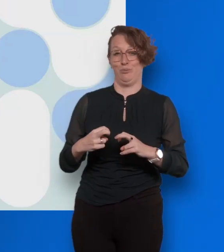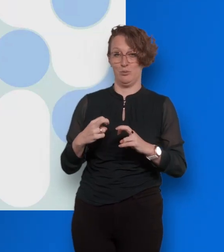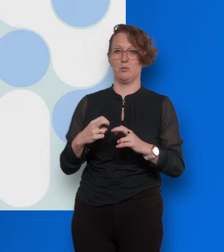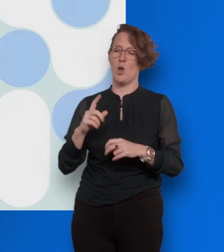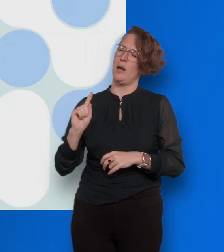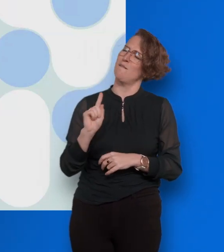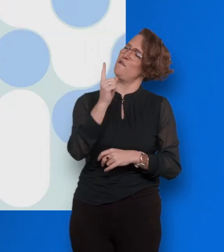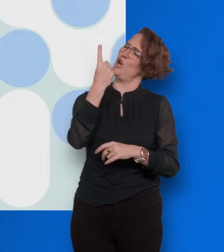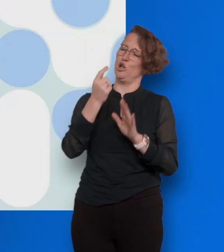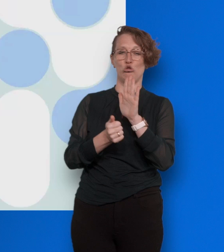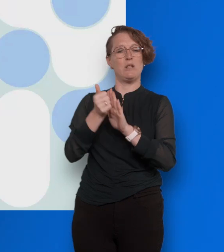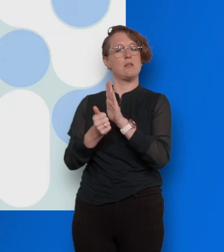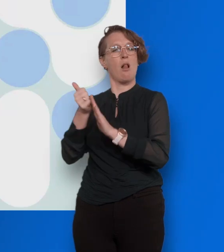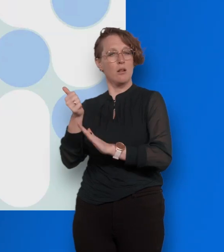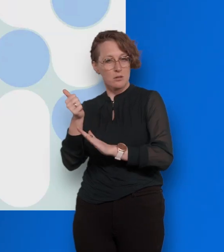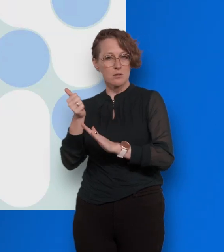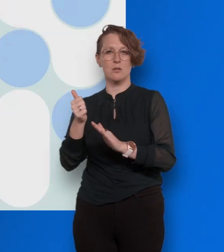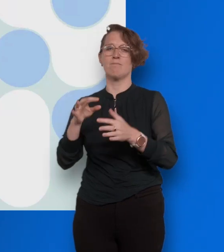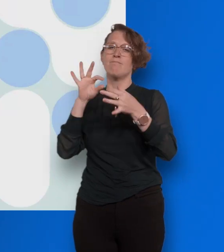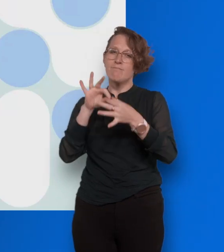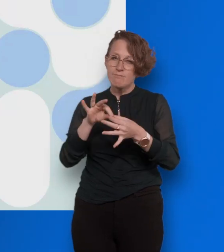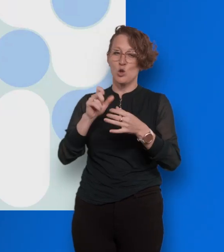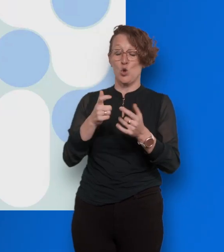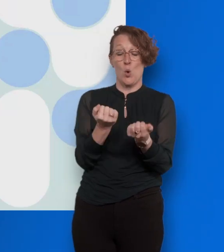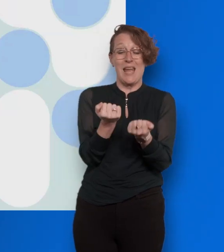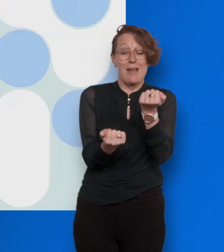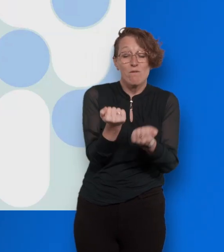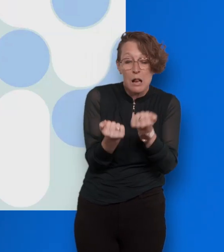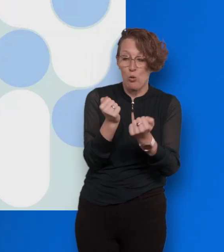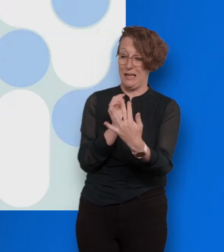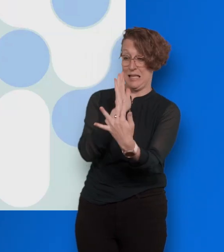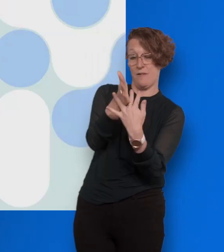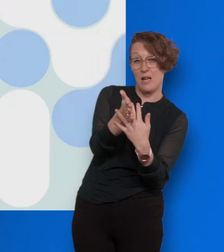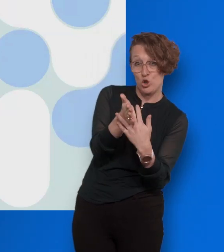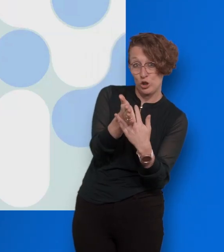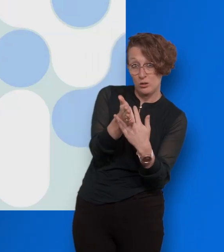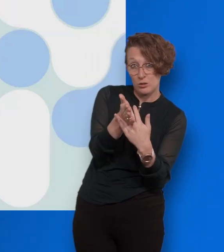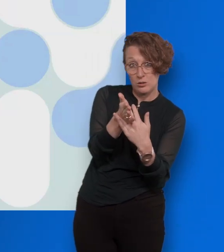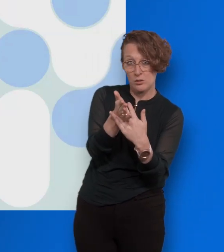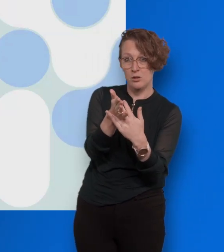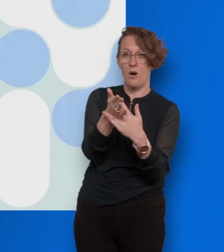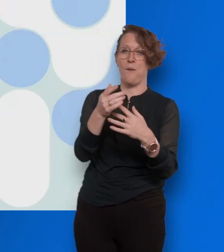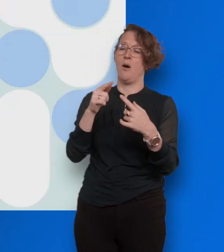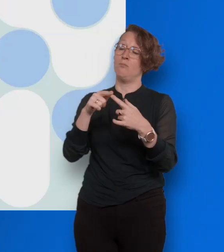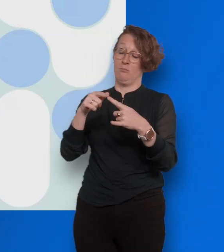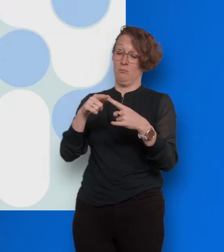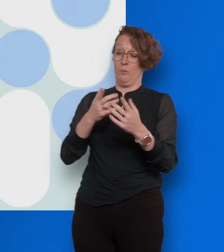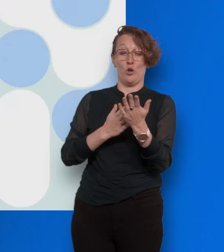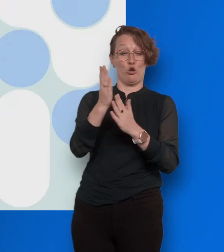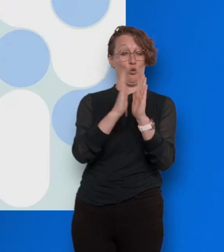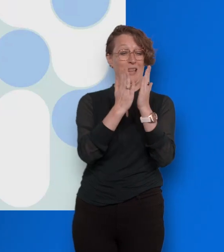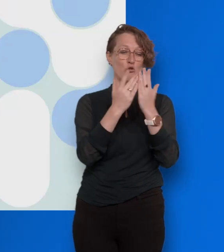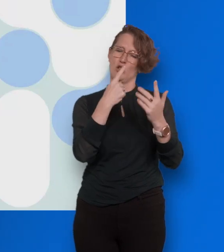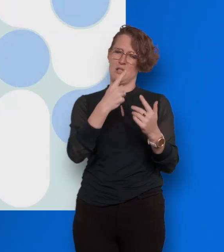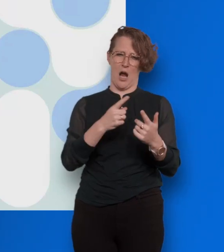first results on attempts to evaluate interventions that have been praised in the literature